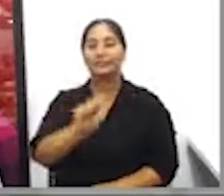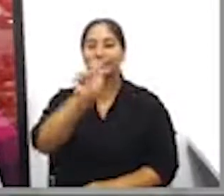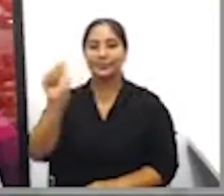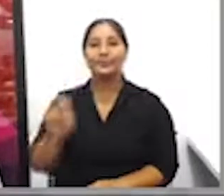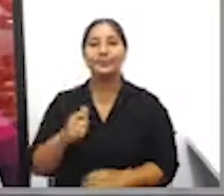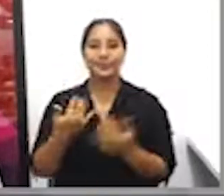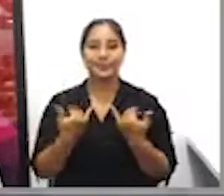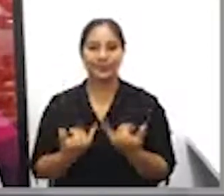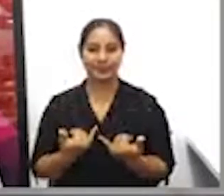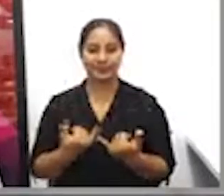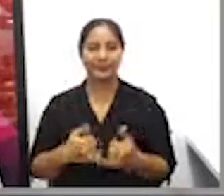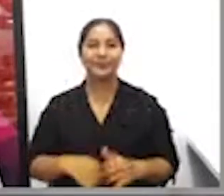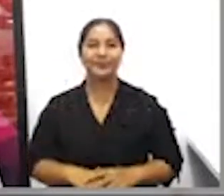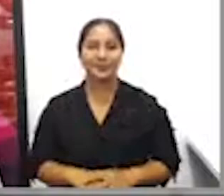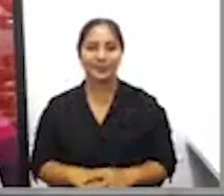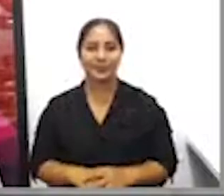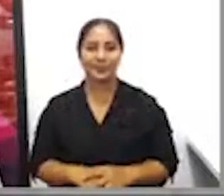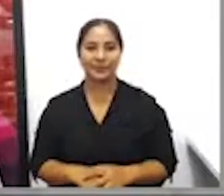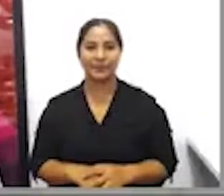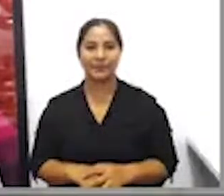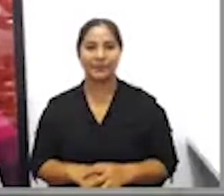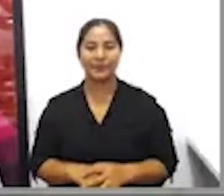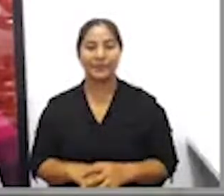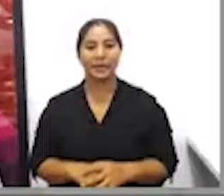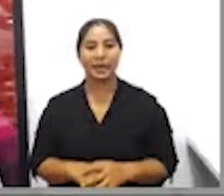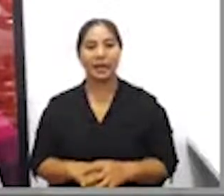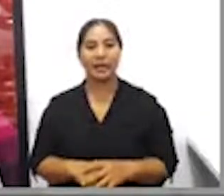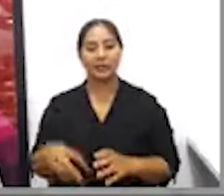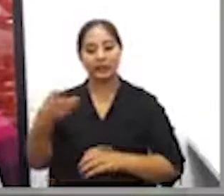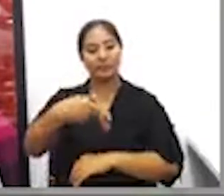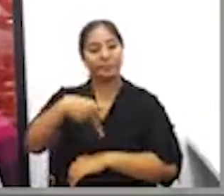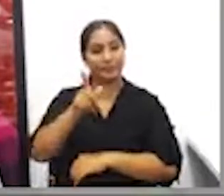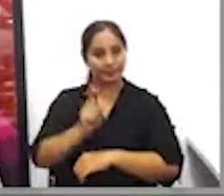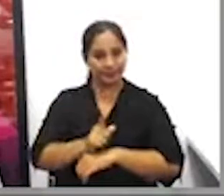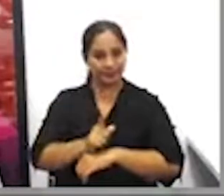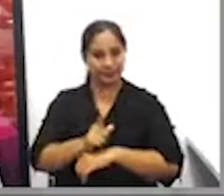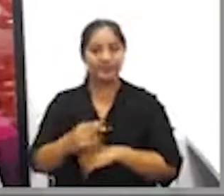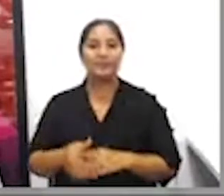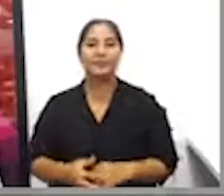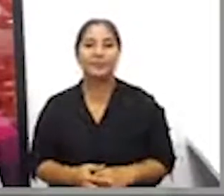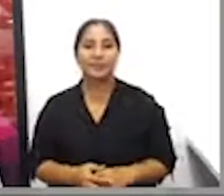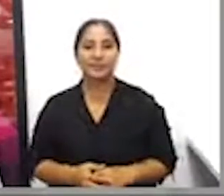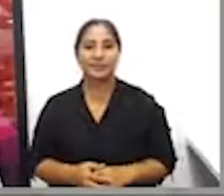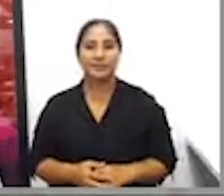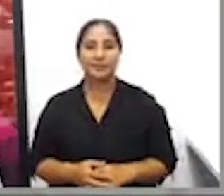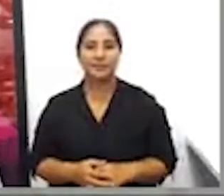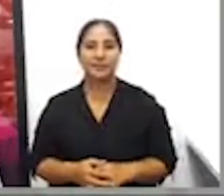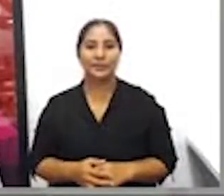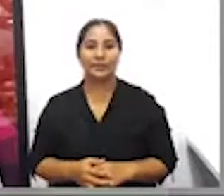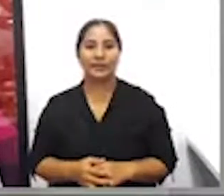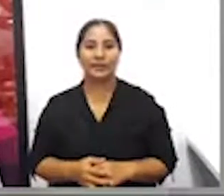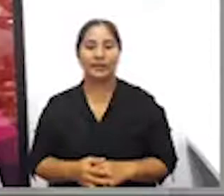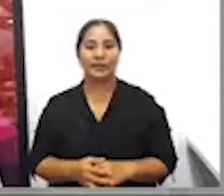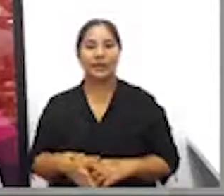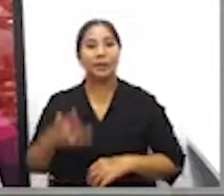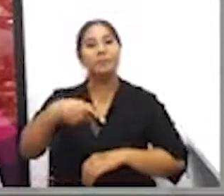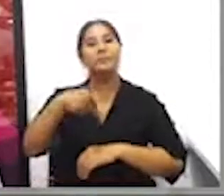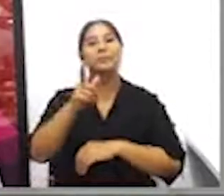just held a U.S. ASEAN special summit, where we heard from ASEAN